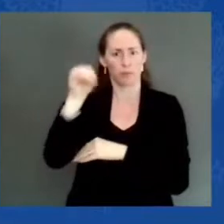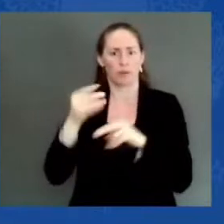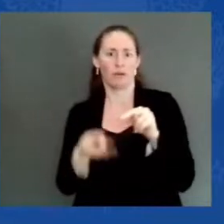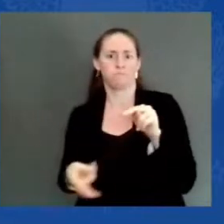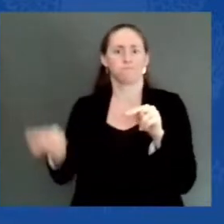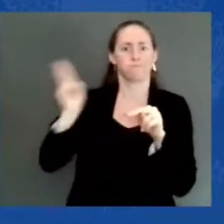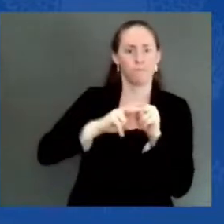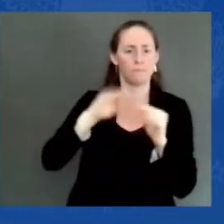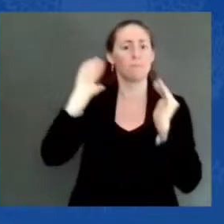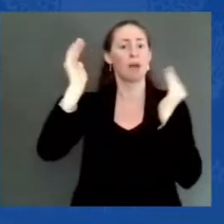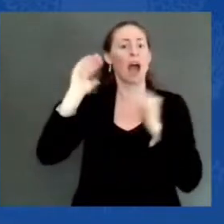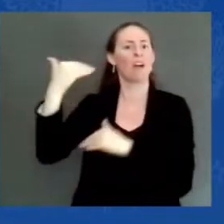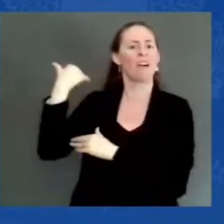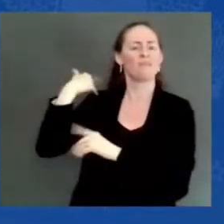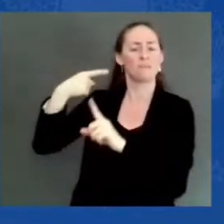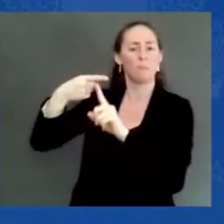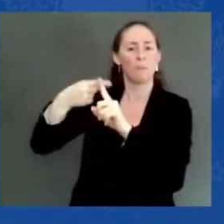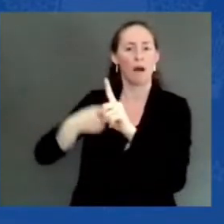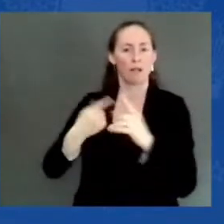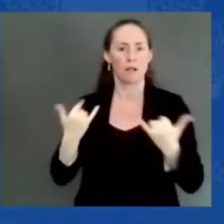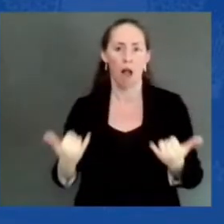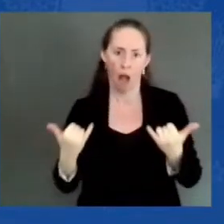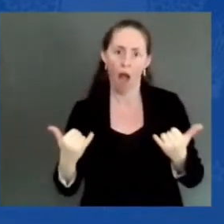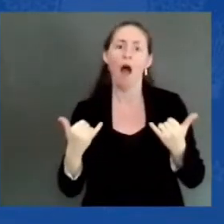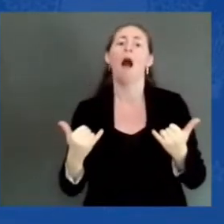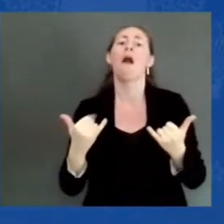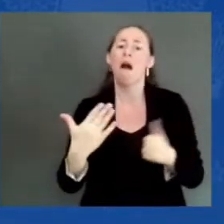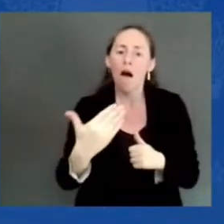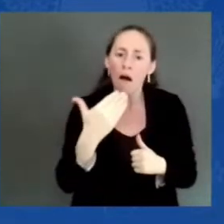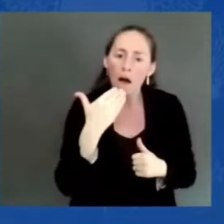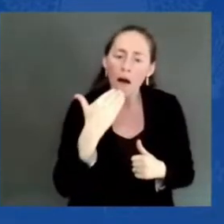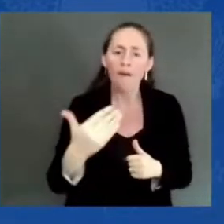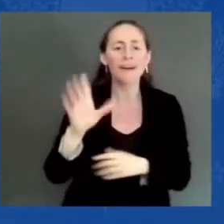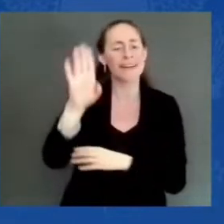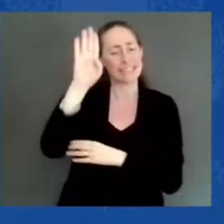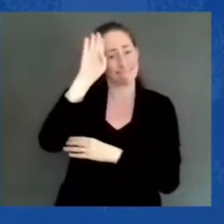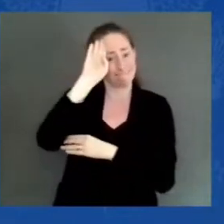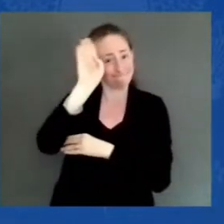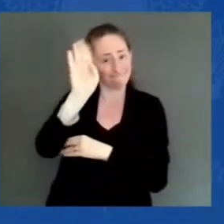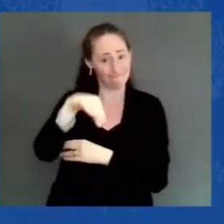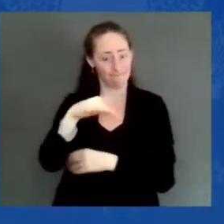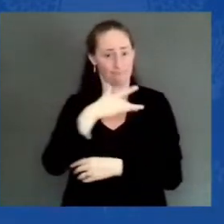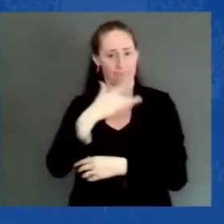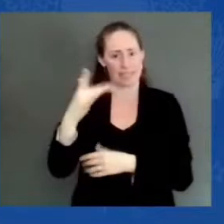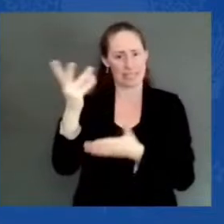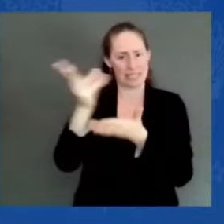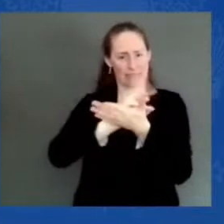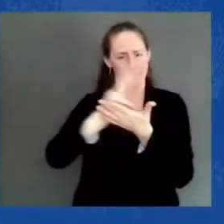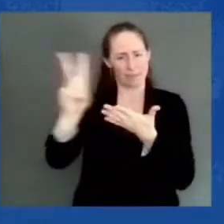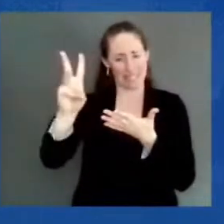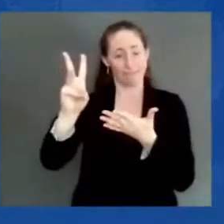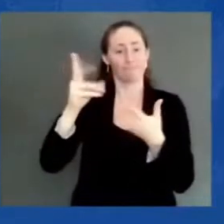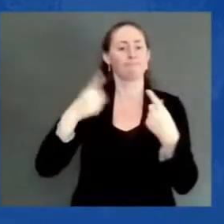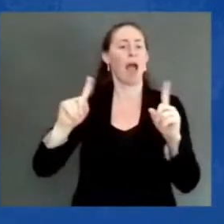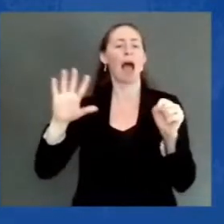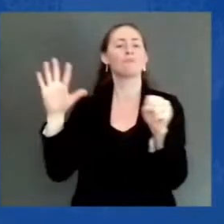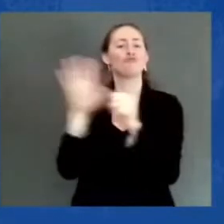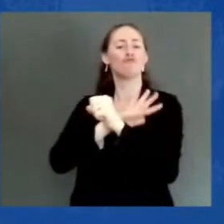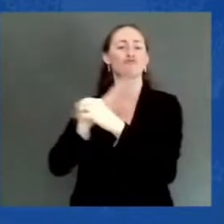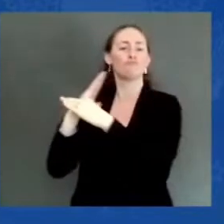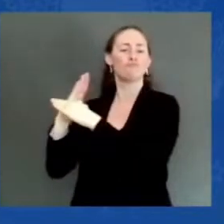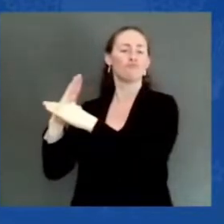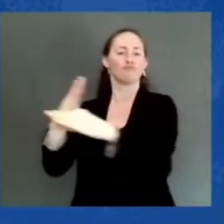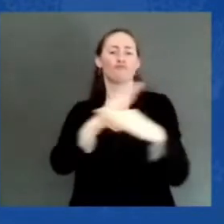weeks to get fully protected after your first shot, this increased level of vaccinations is going to provide results in the weeks ahead.